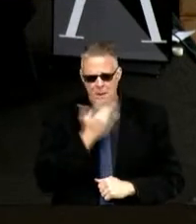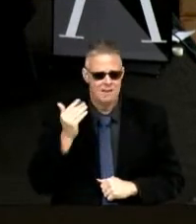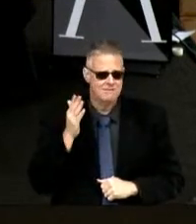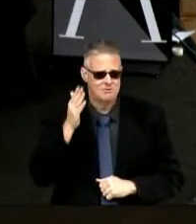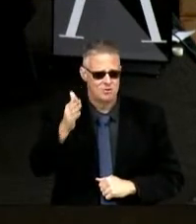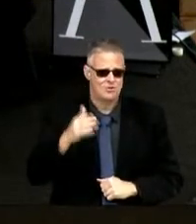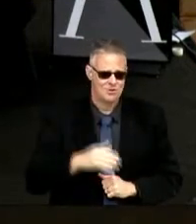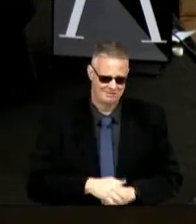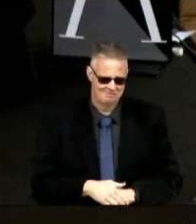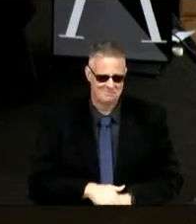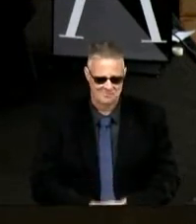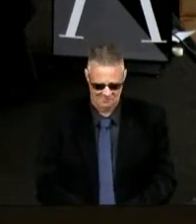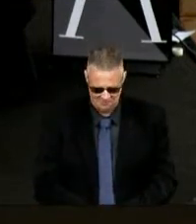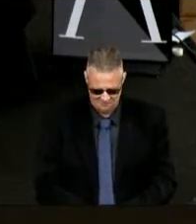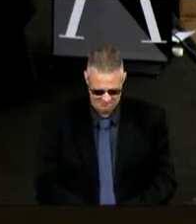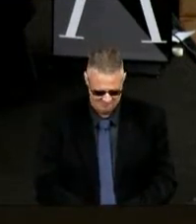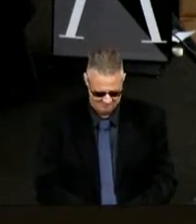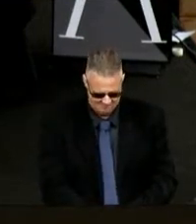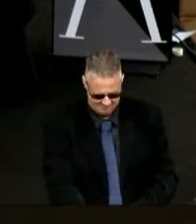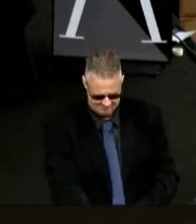Marie.